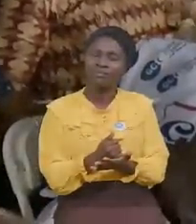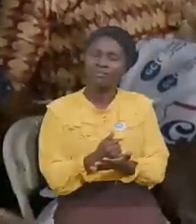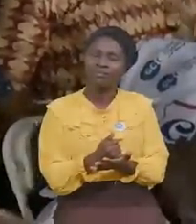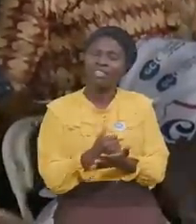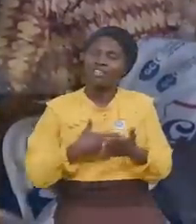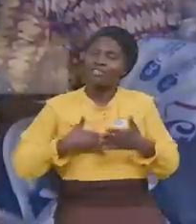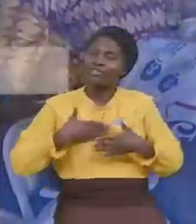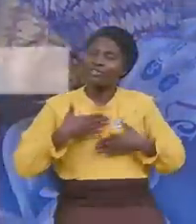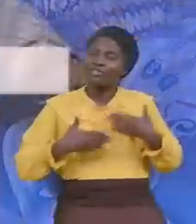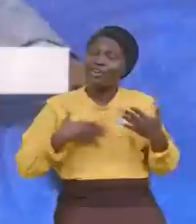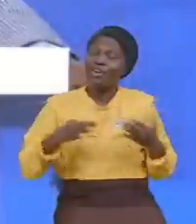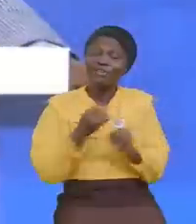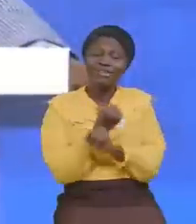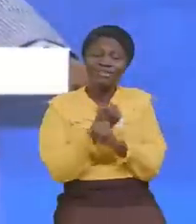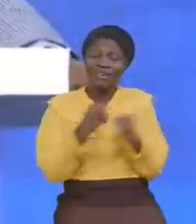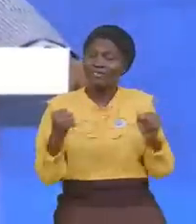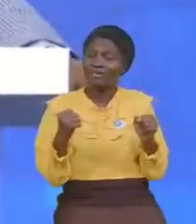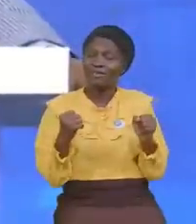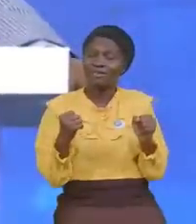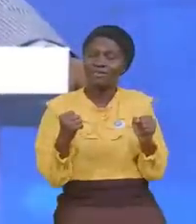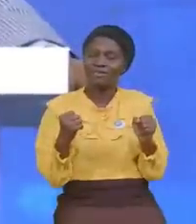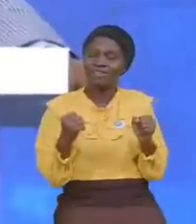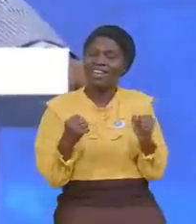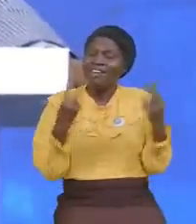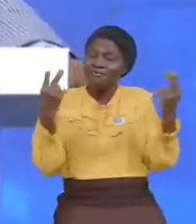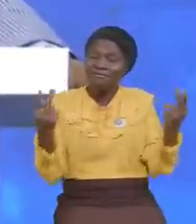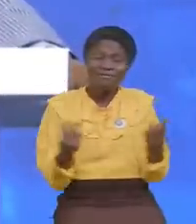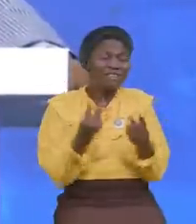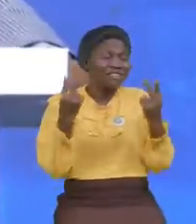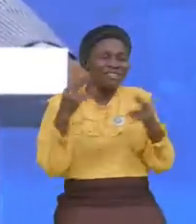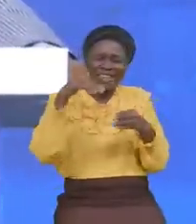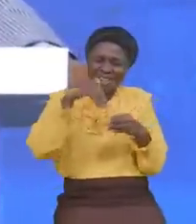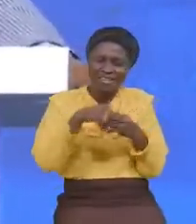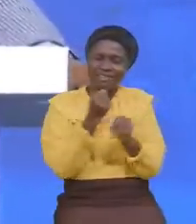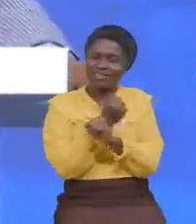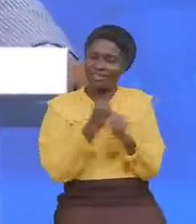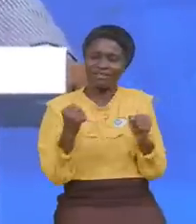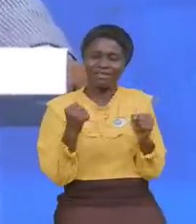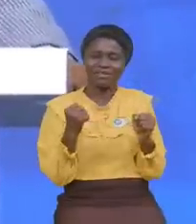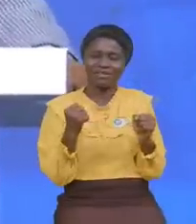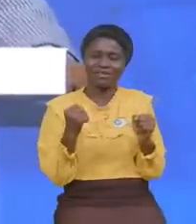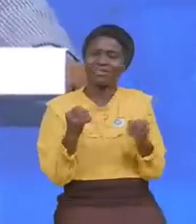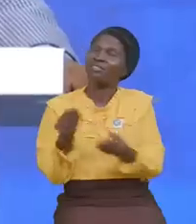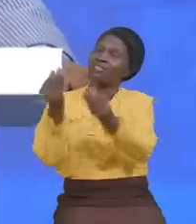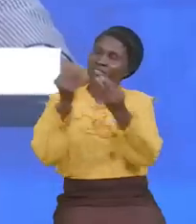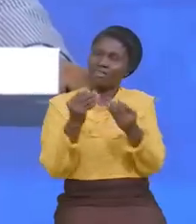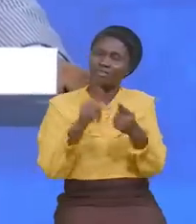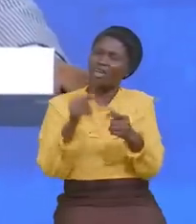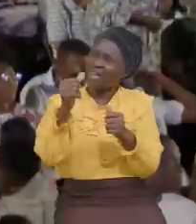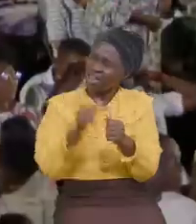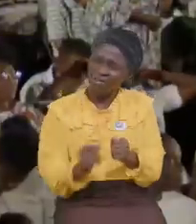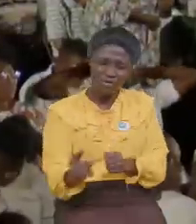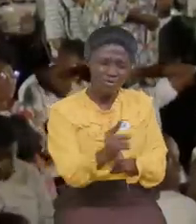Joy of salvation. Victory is salvation. Grant to every one of